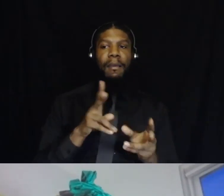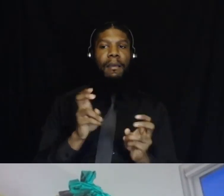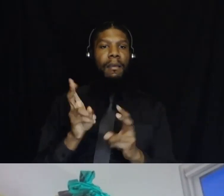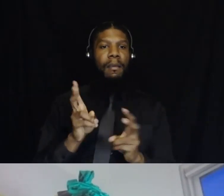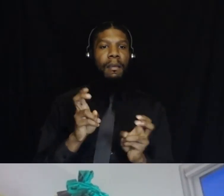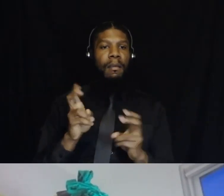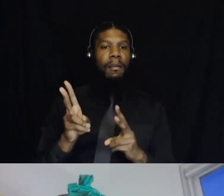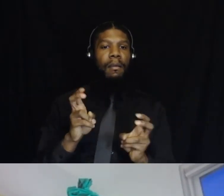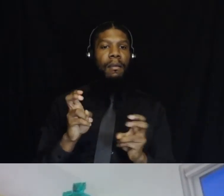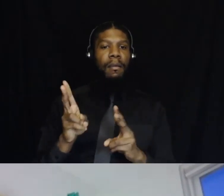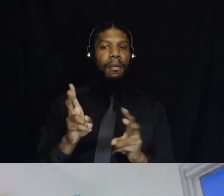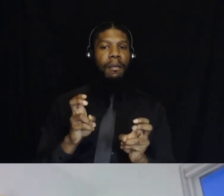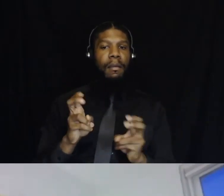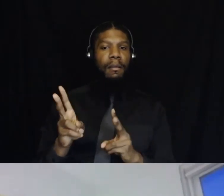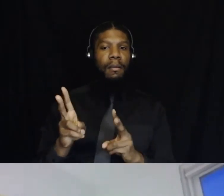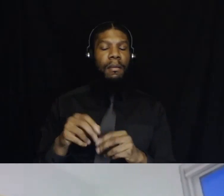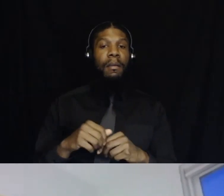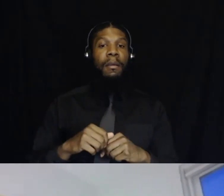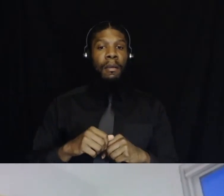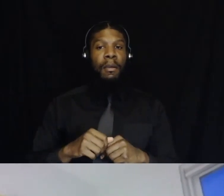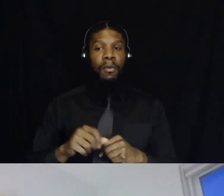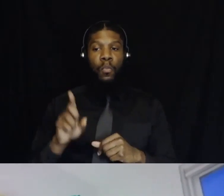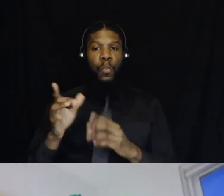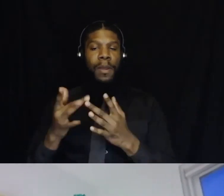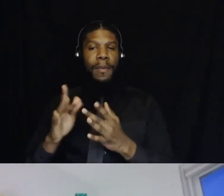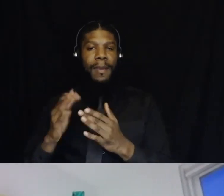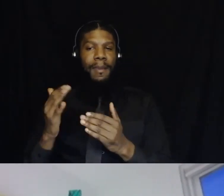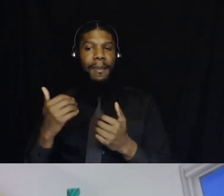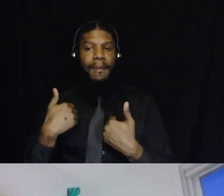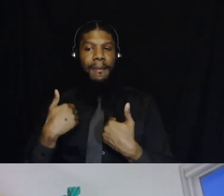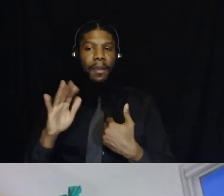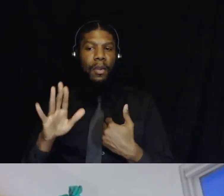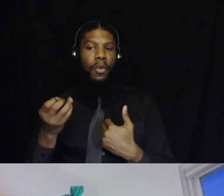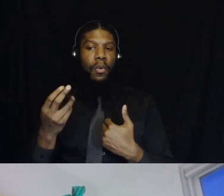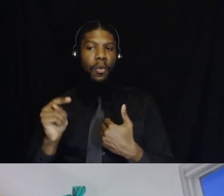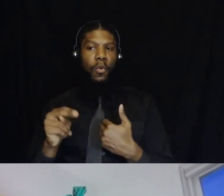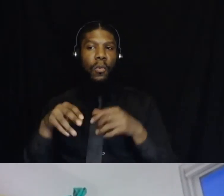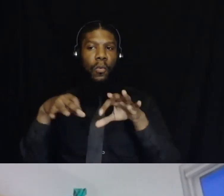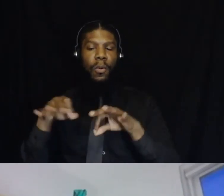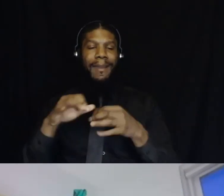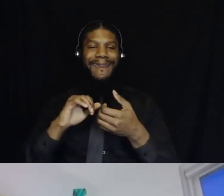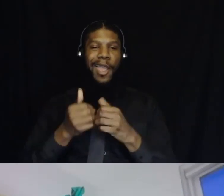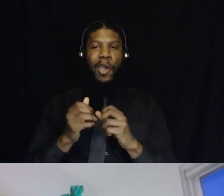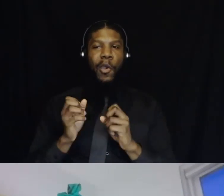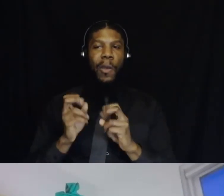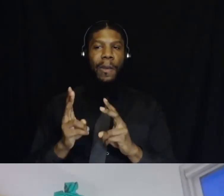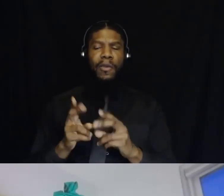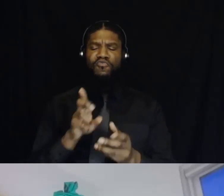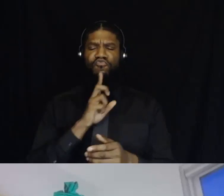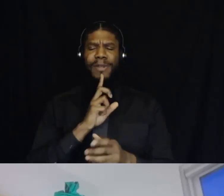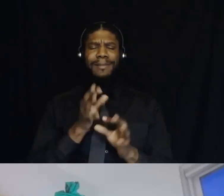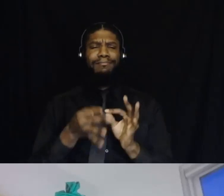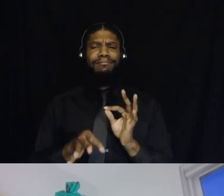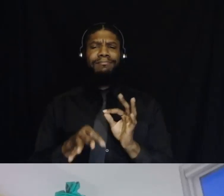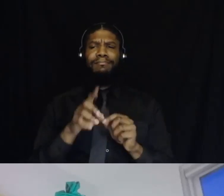And then on the website, I think there's more instructions on how you can upload them. It's pretty straightforward, but it's a lot of just dragging and they kind of work